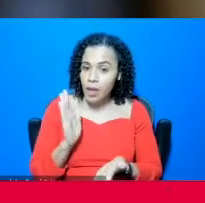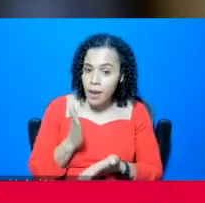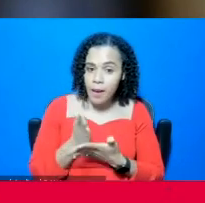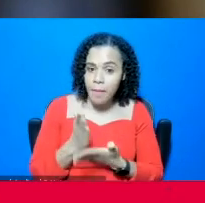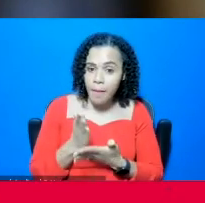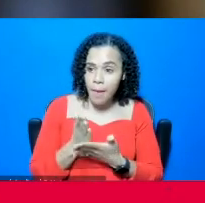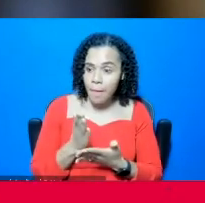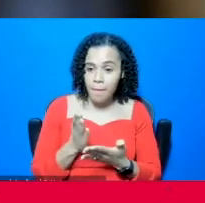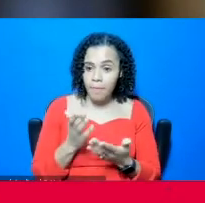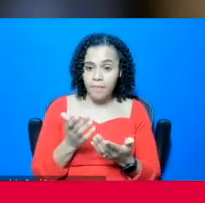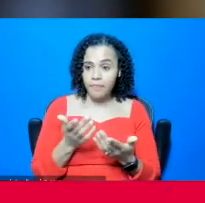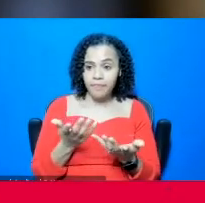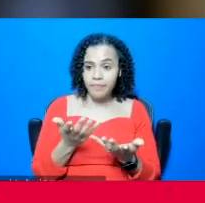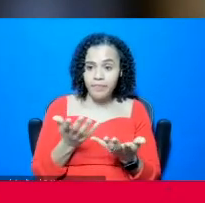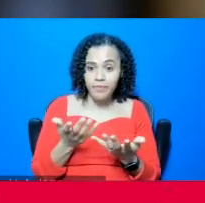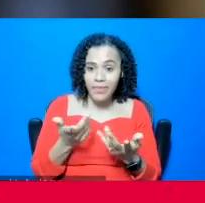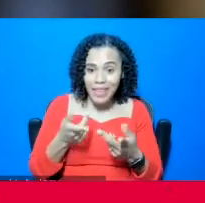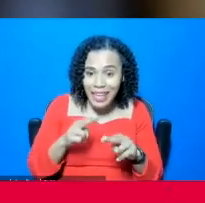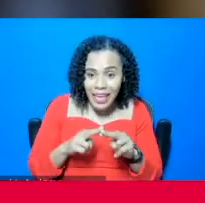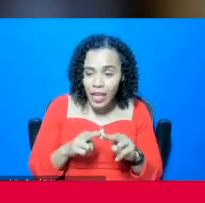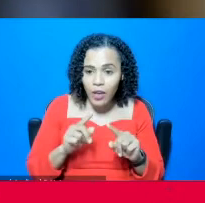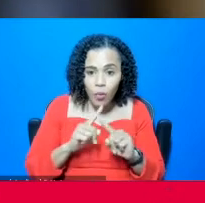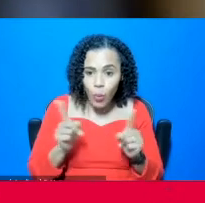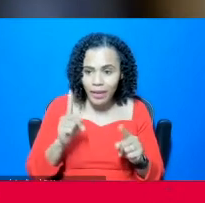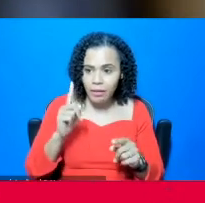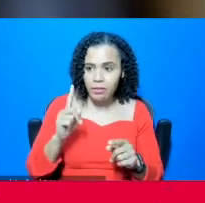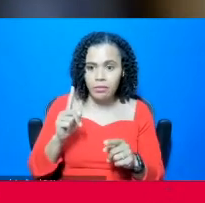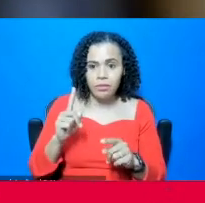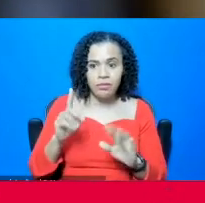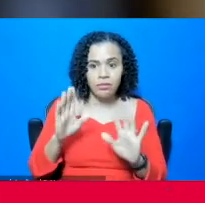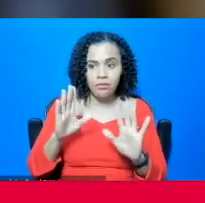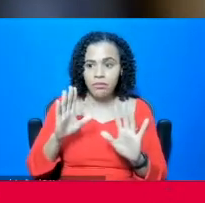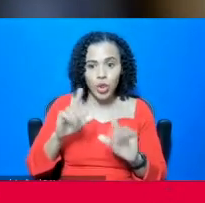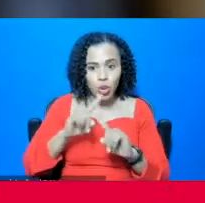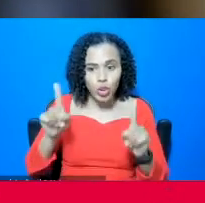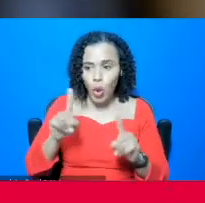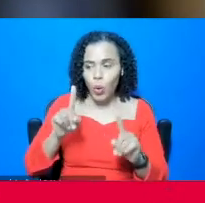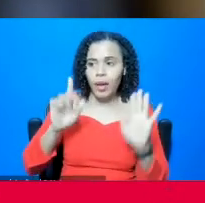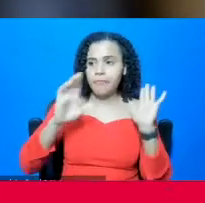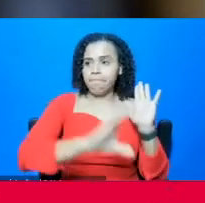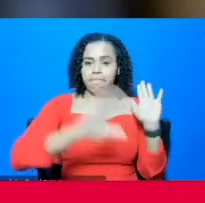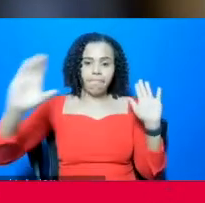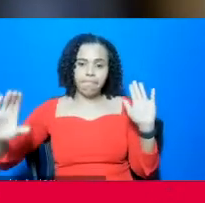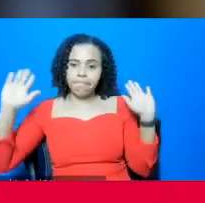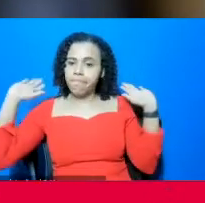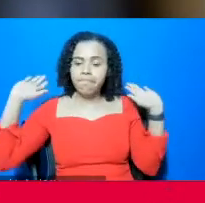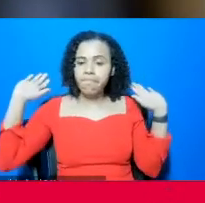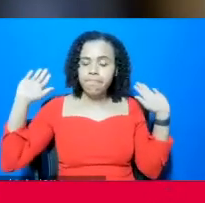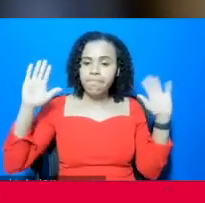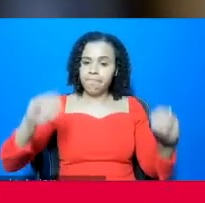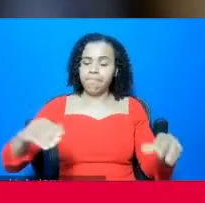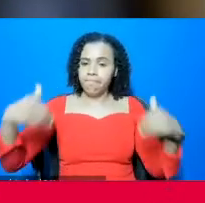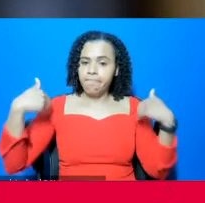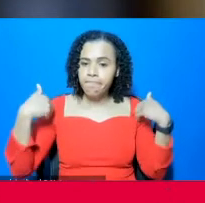not supporting and not divesting, because we will have, universities have fully embraced what